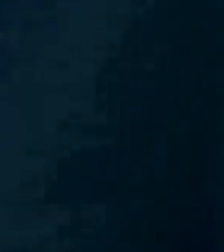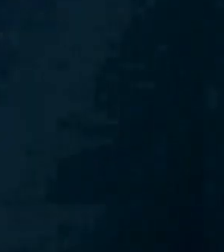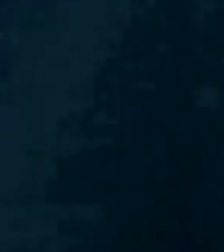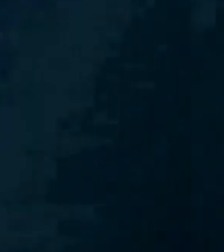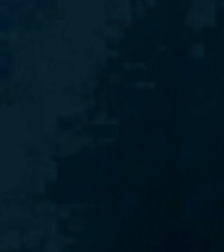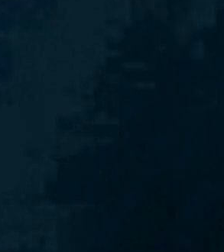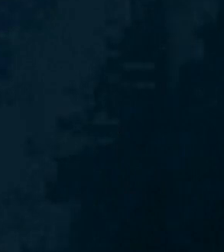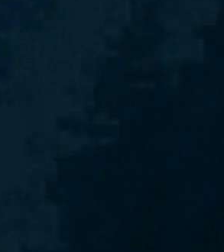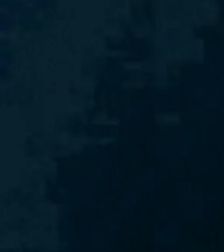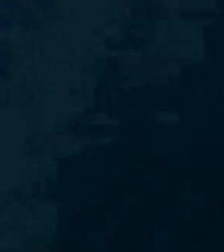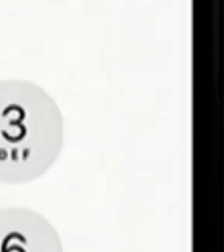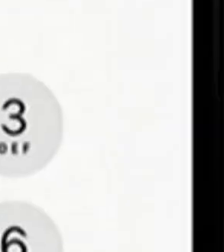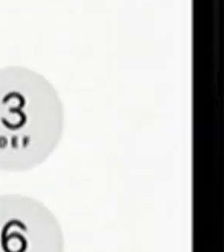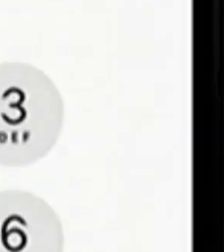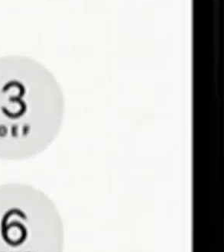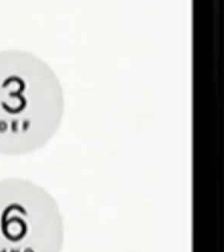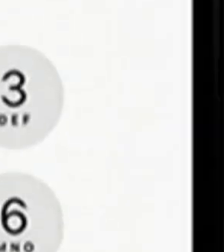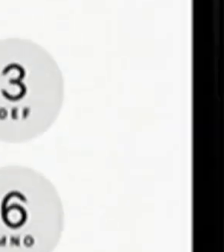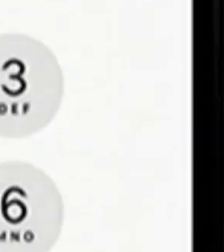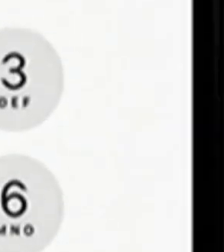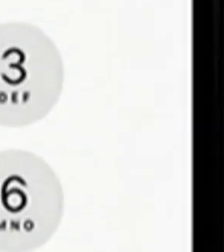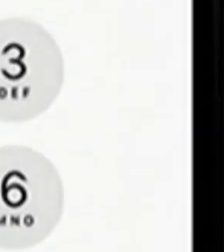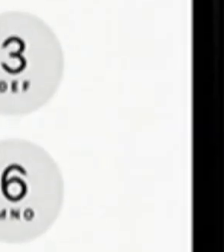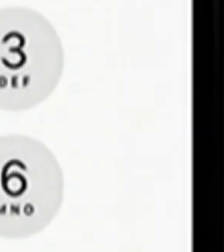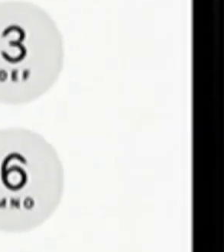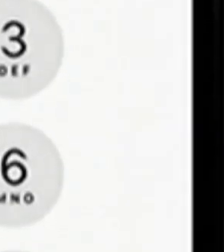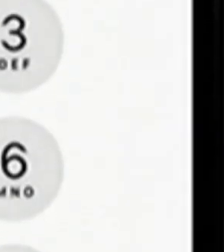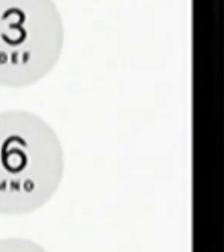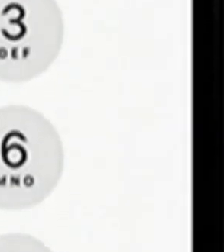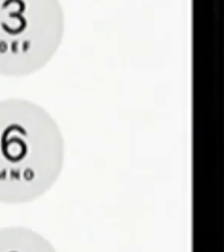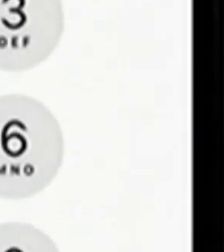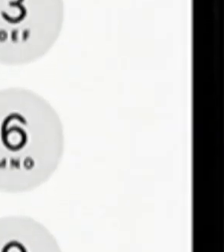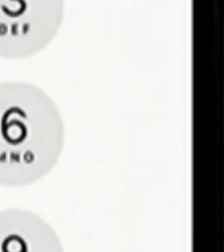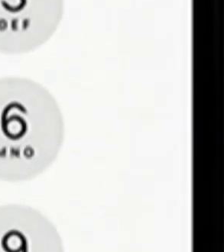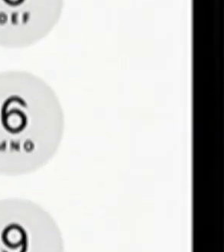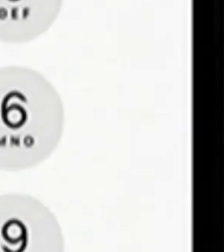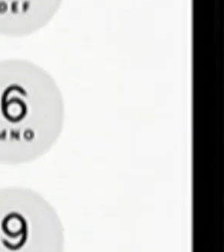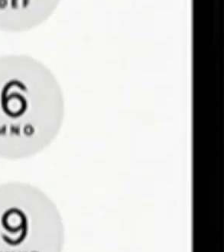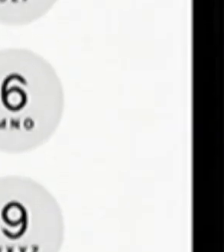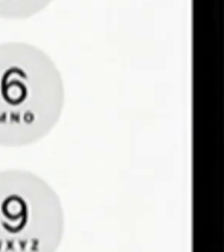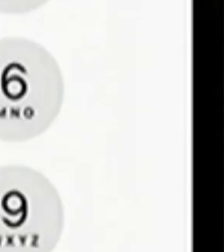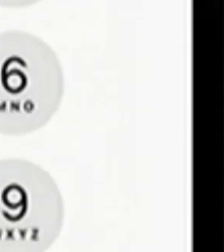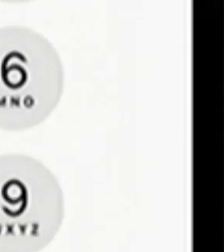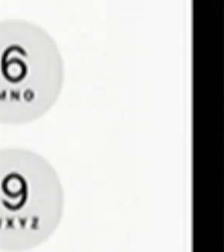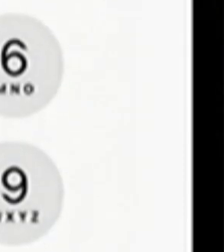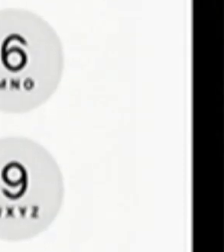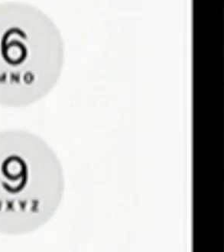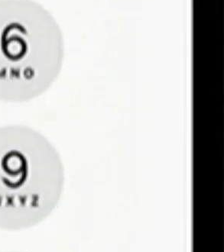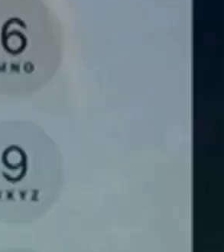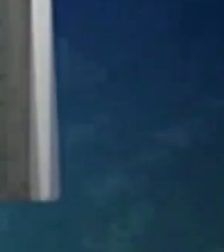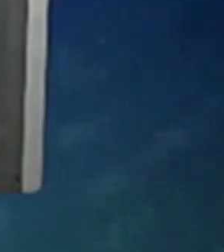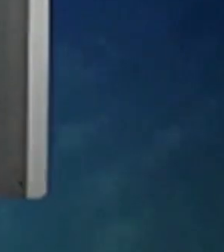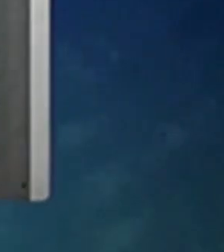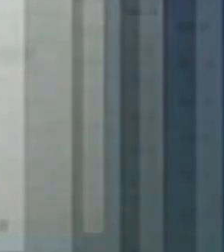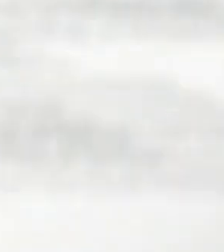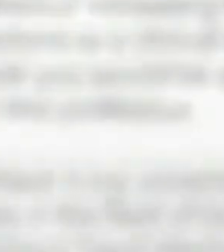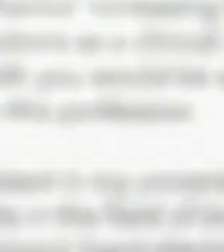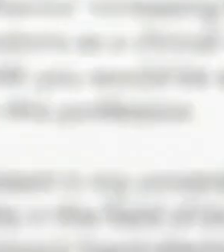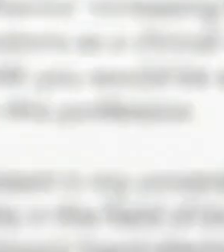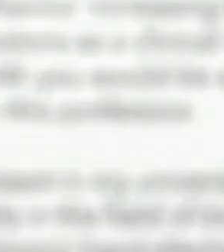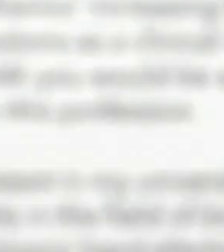dintlha tšeo di le amago le setšhaba le letšeng go 011 714 6133 goba le re romele email